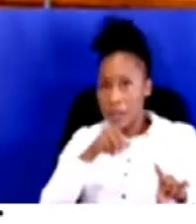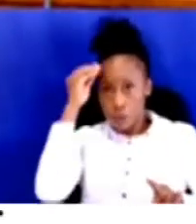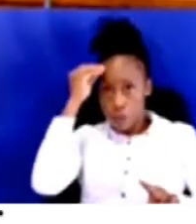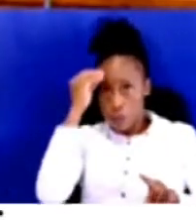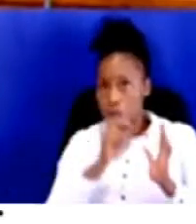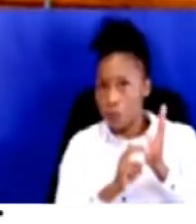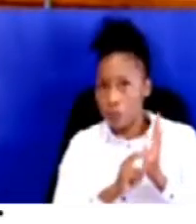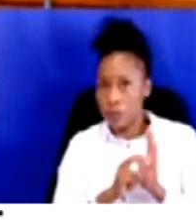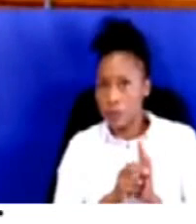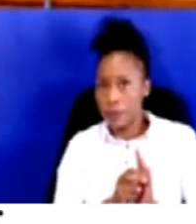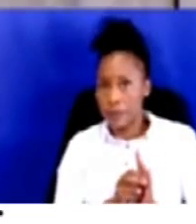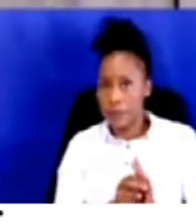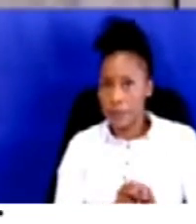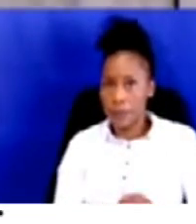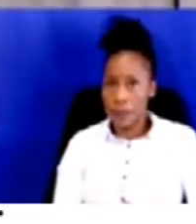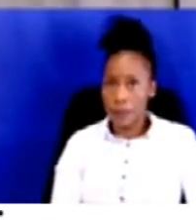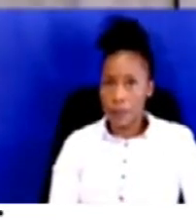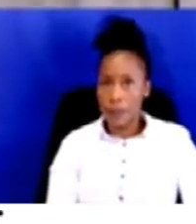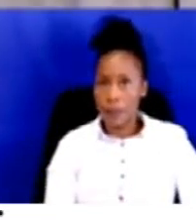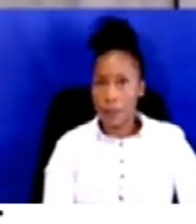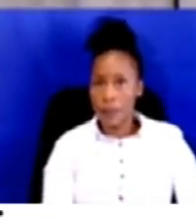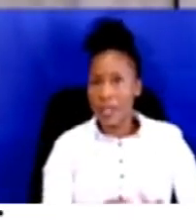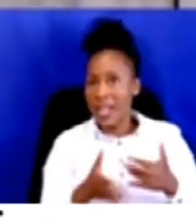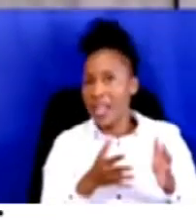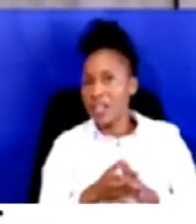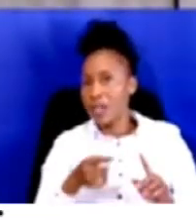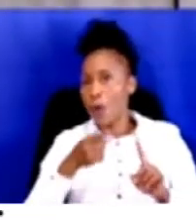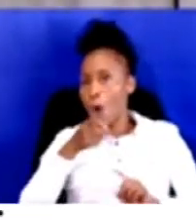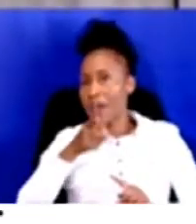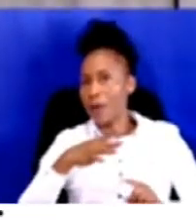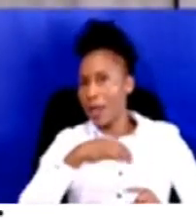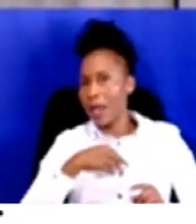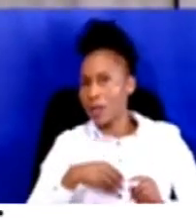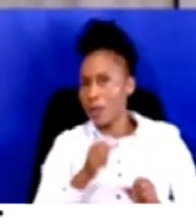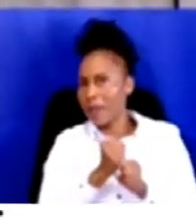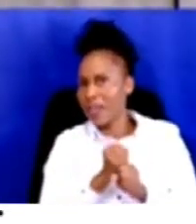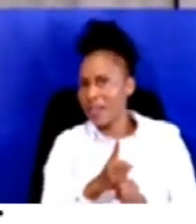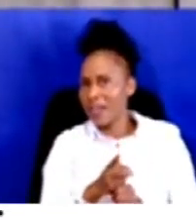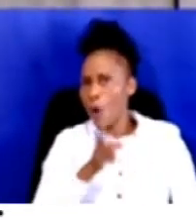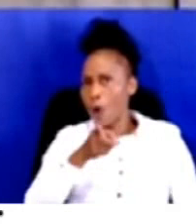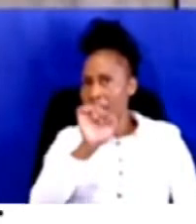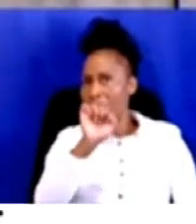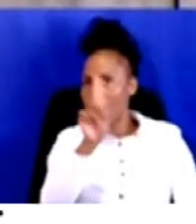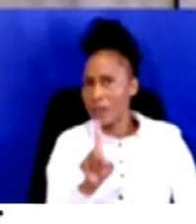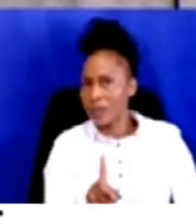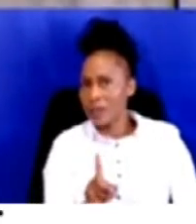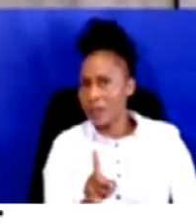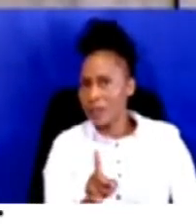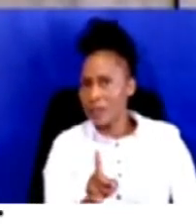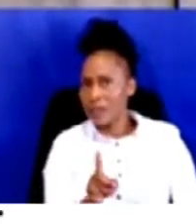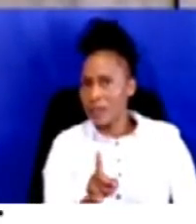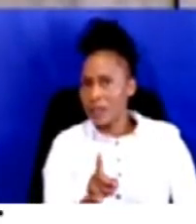rules. Thank you, Is Deputy there an Chair. order? Is Yes. there any order that you want to make? What is your order? Because I still didn't hear that